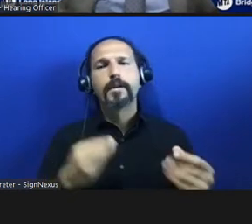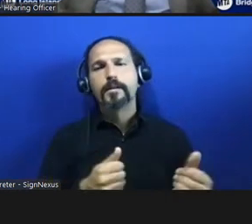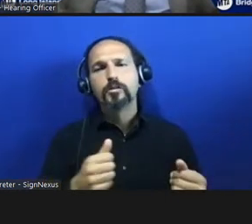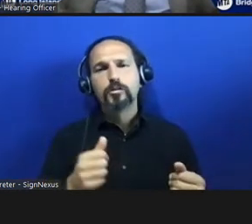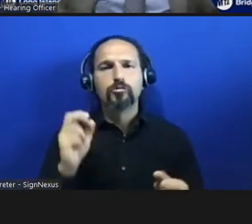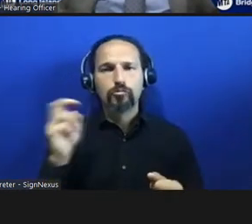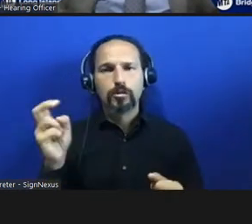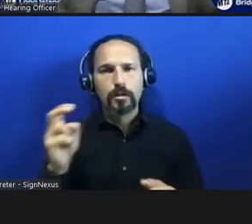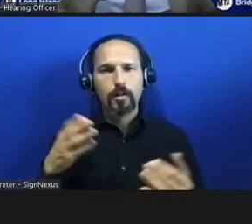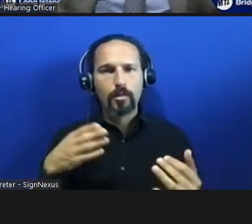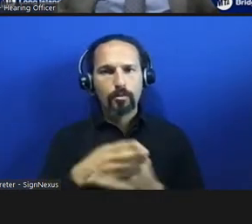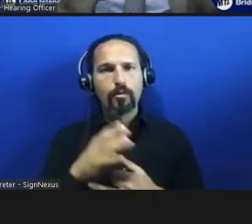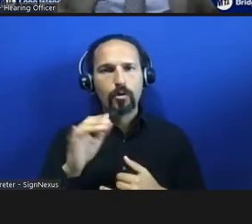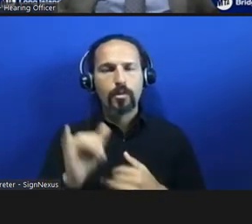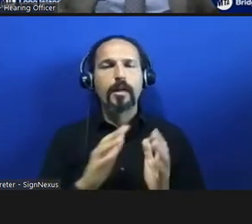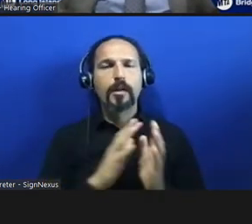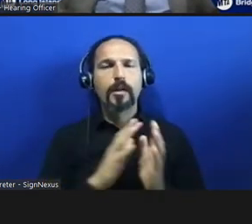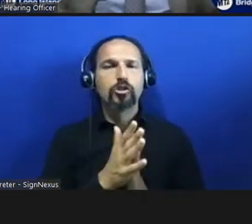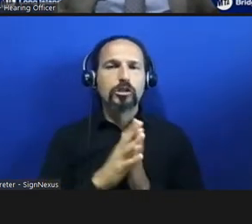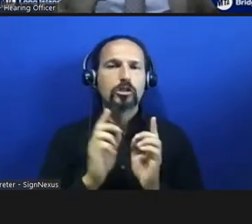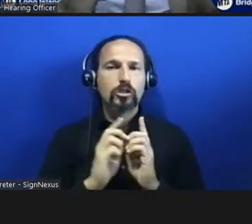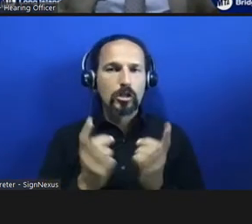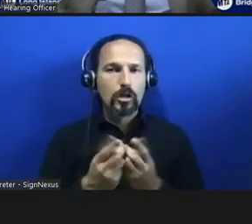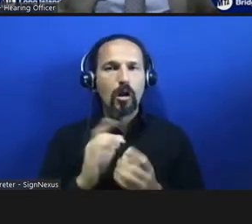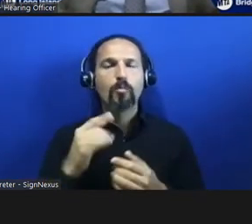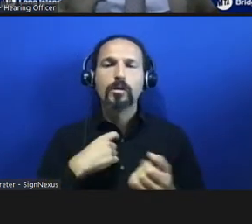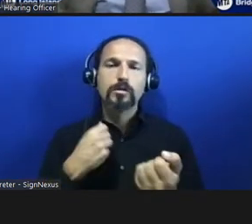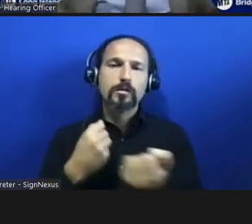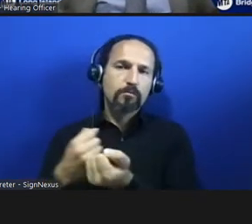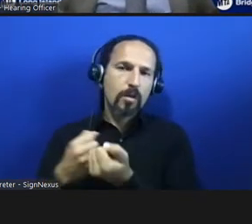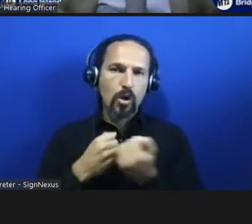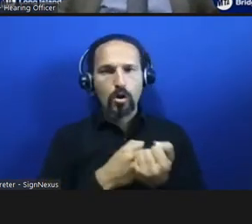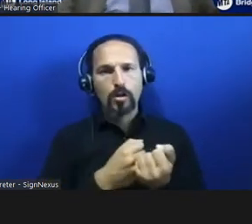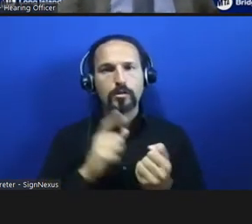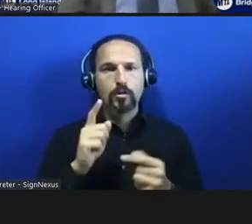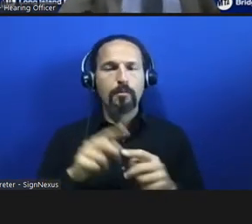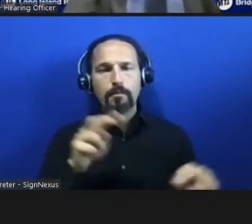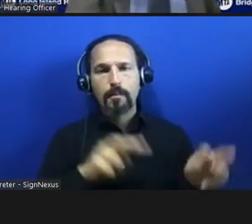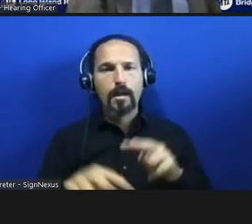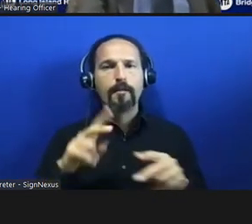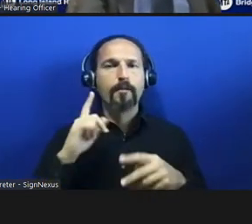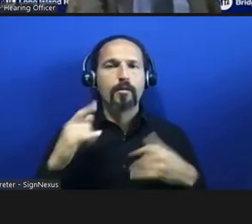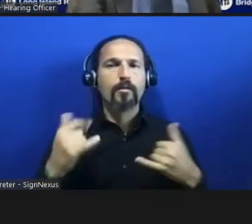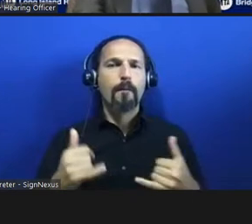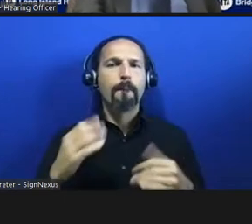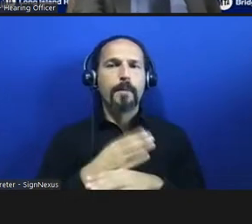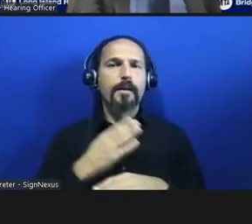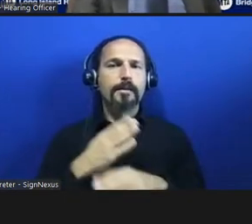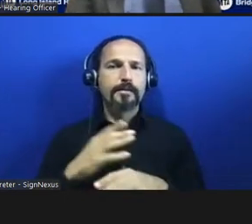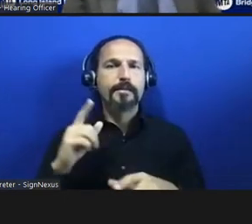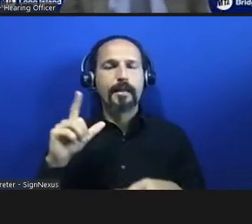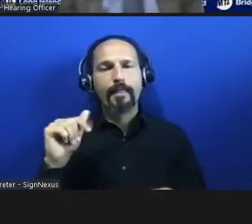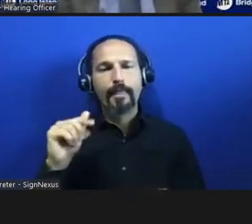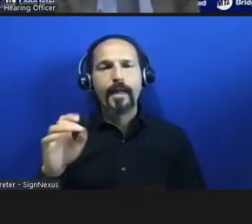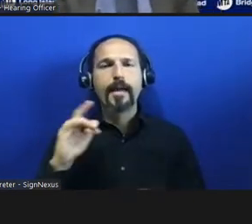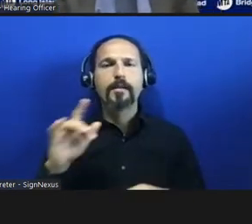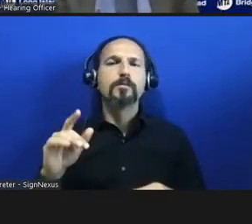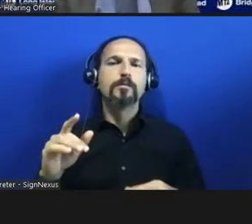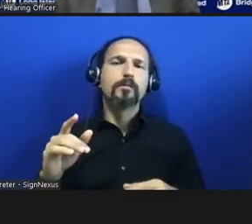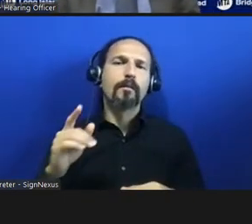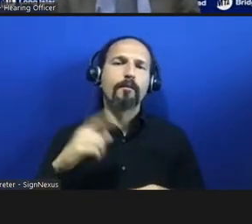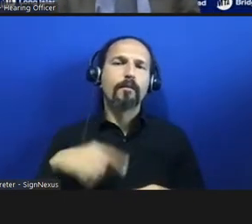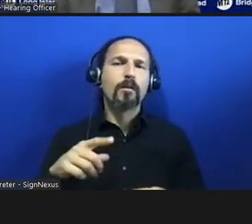to and through the congestion District we also support infants to monitor use of current bus lanes and support enforcement against